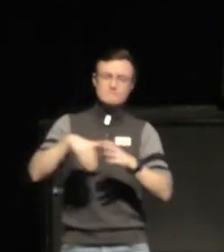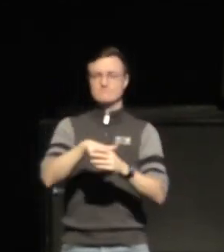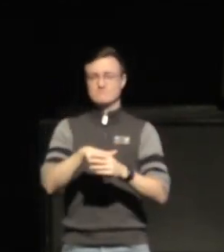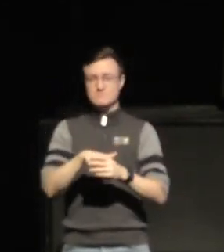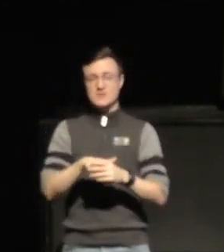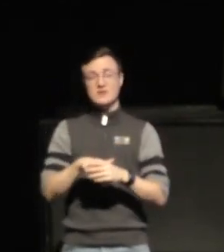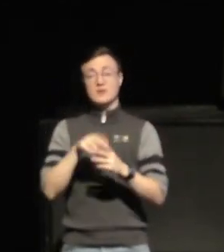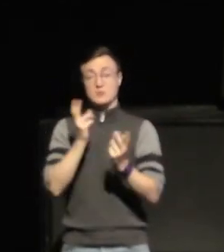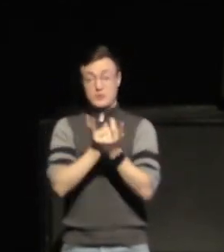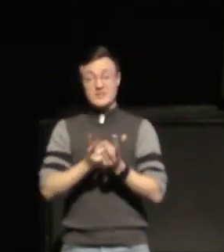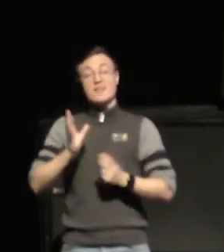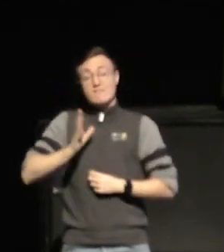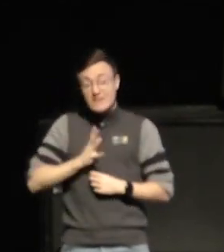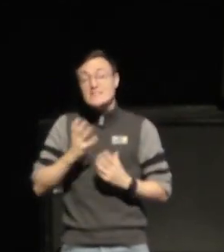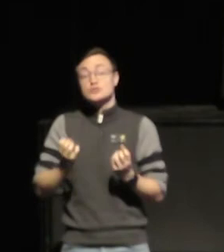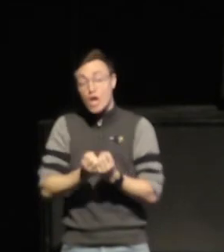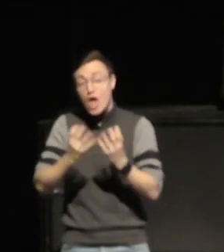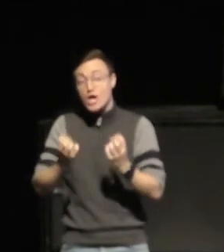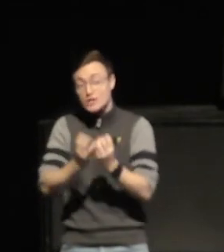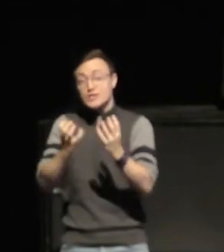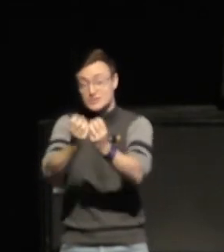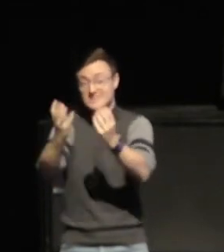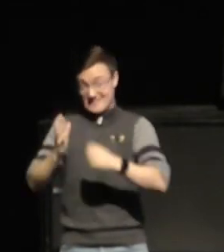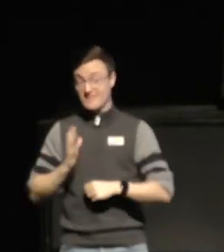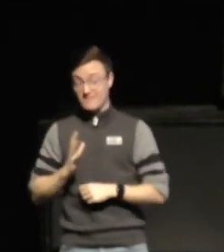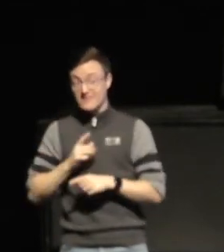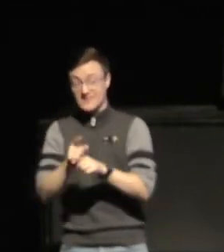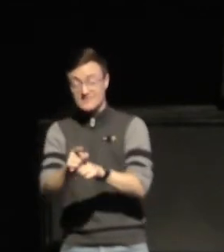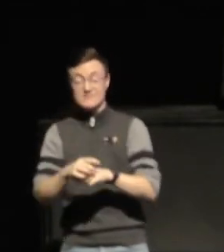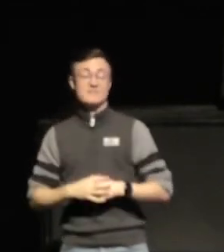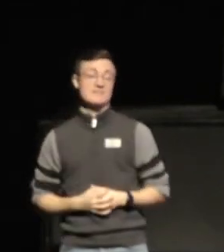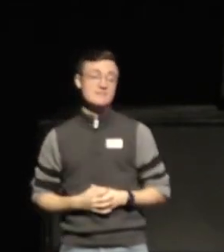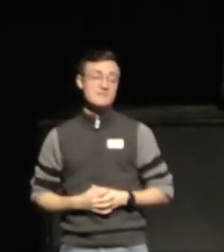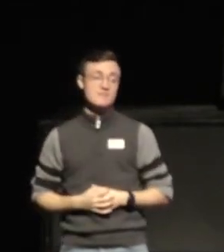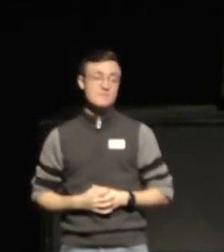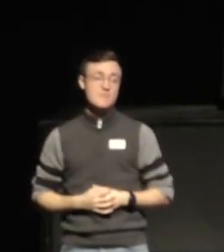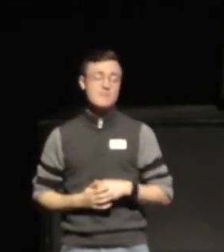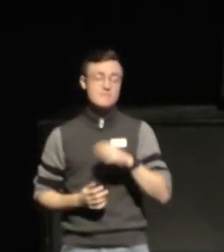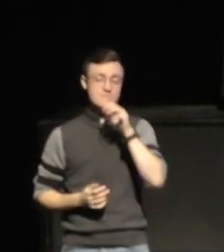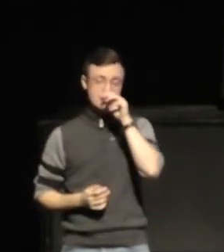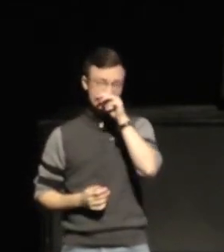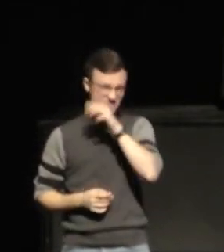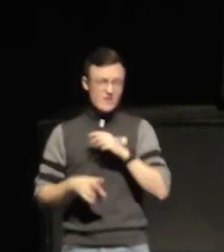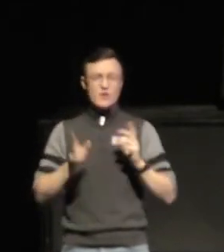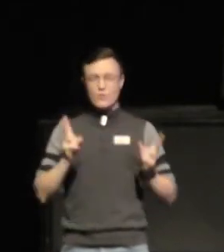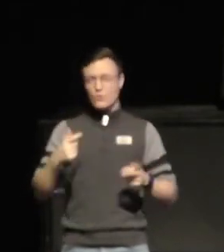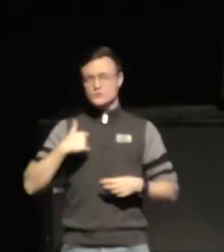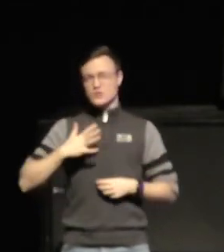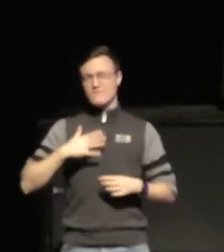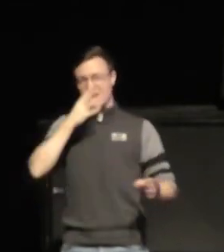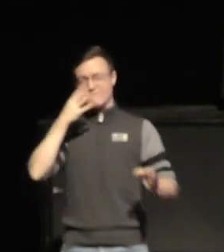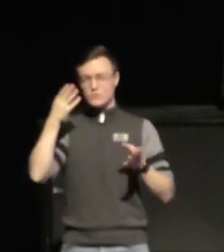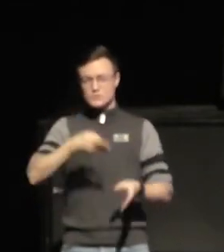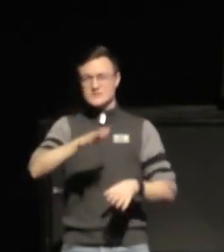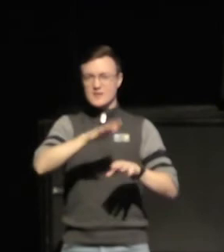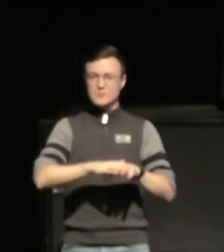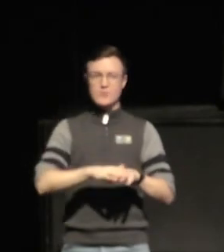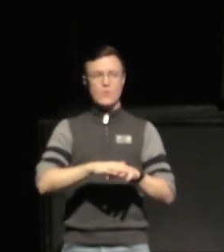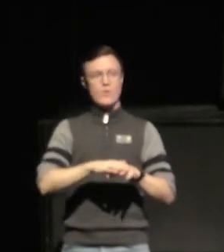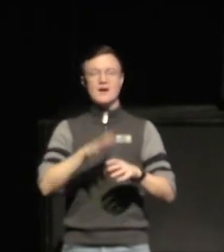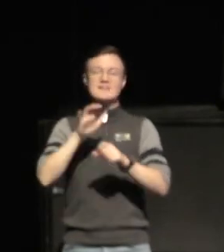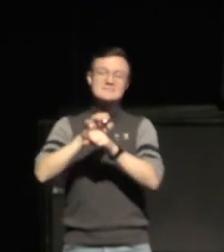there are solutions that are there. You know, and this particular focus also on non-discrimination